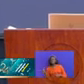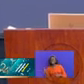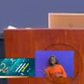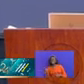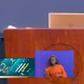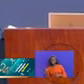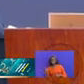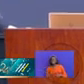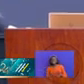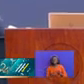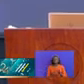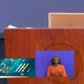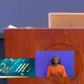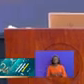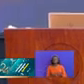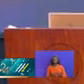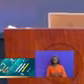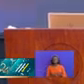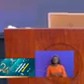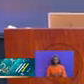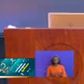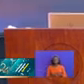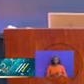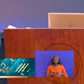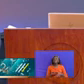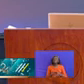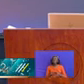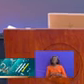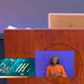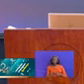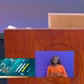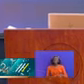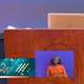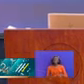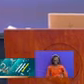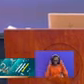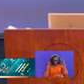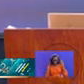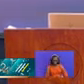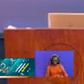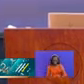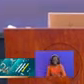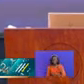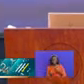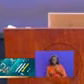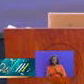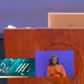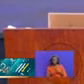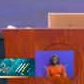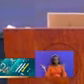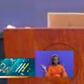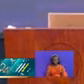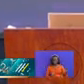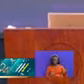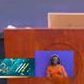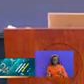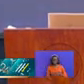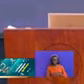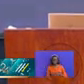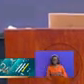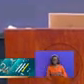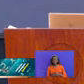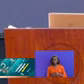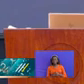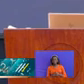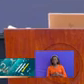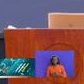transitioning whereby the spirit of error will become idolized like religion that's where we are